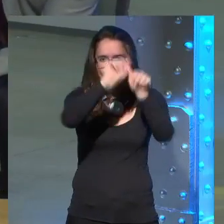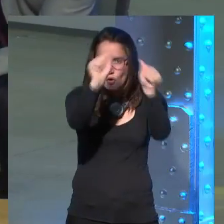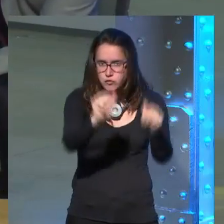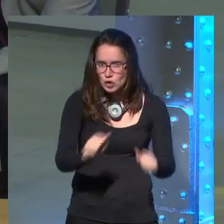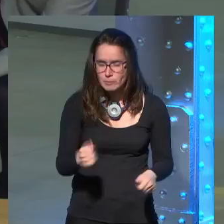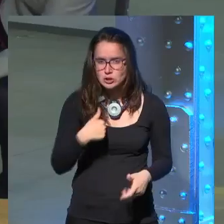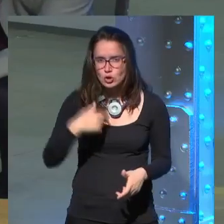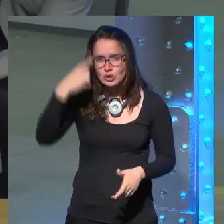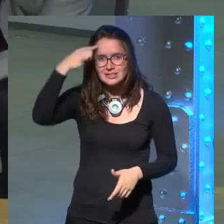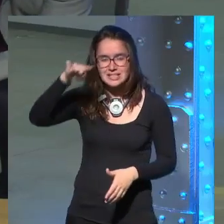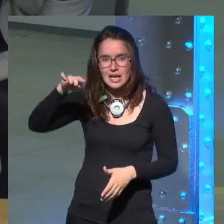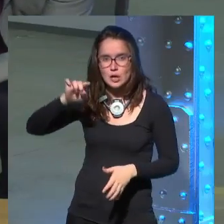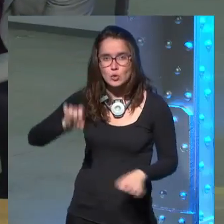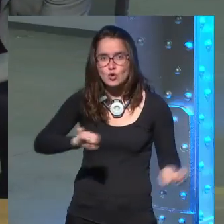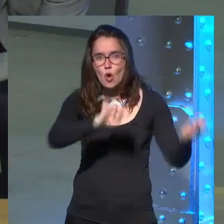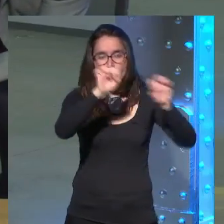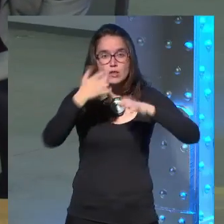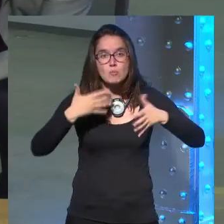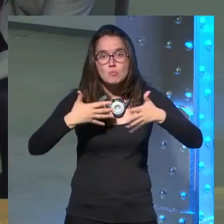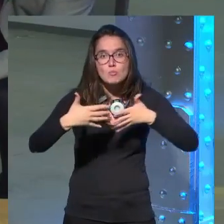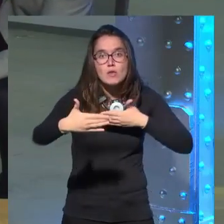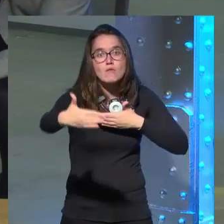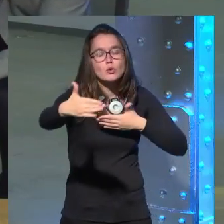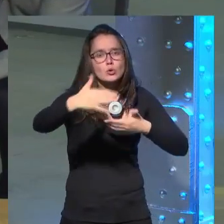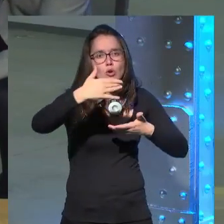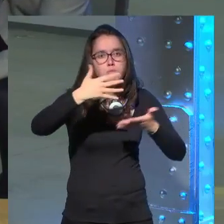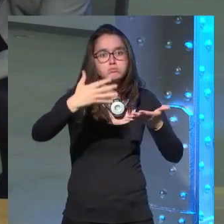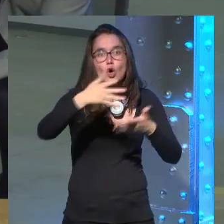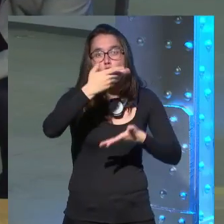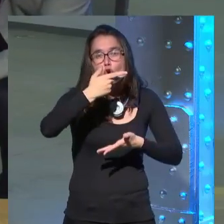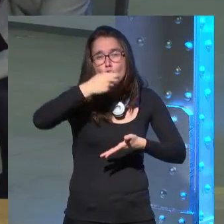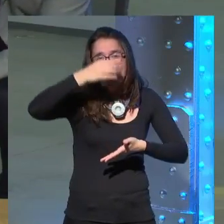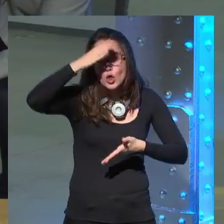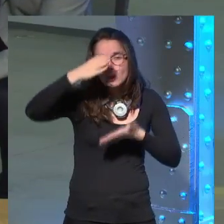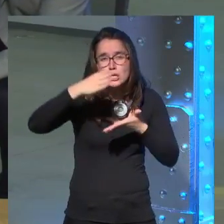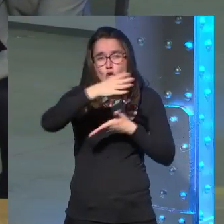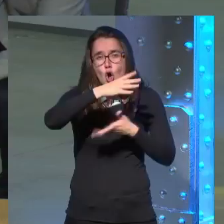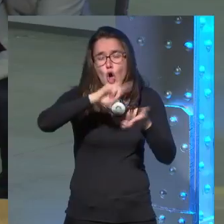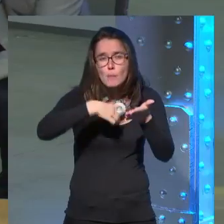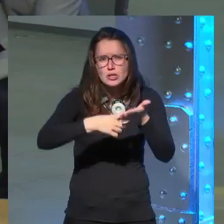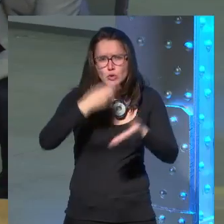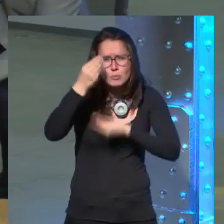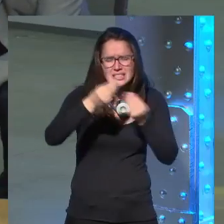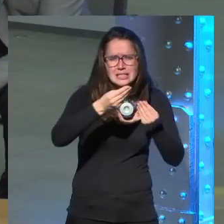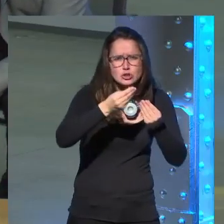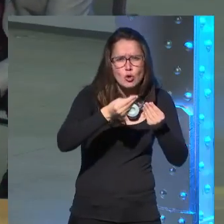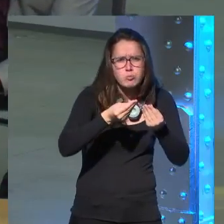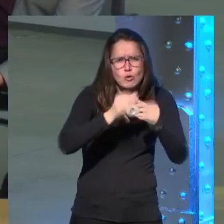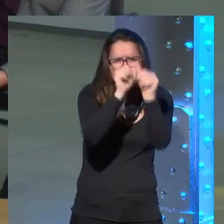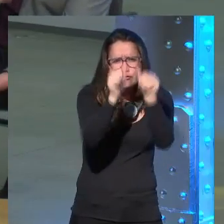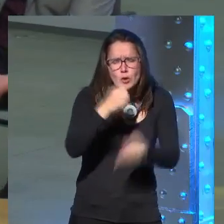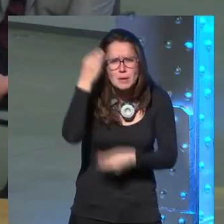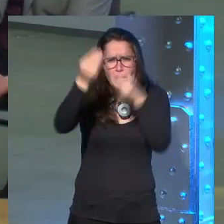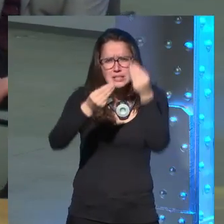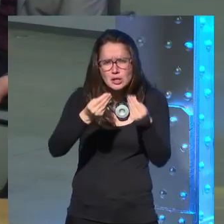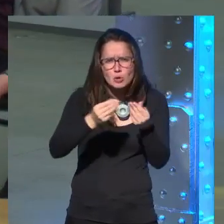that this approach, that this hypothesis, so to speak, that I'm not saying that we will get to know